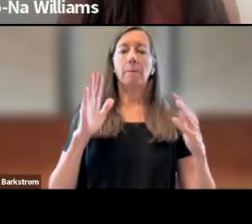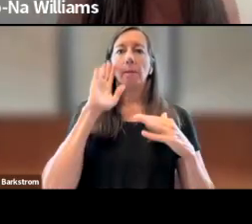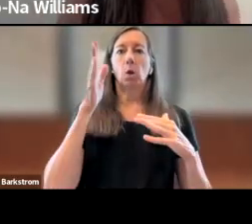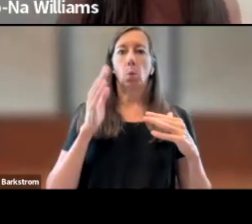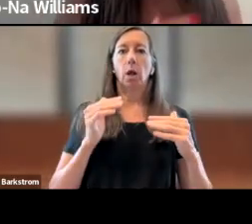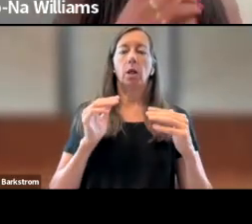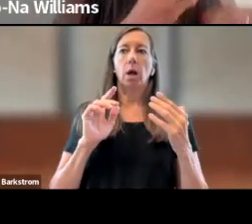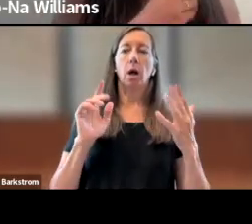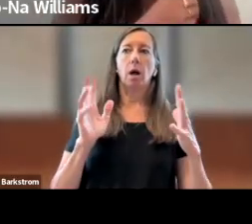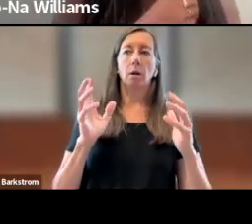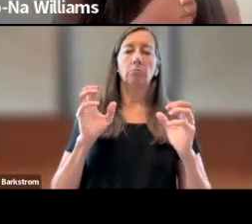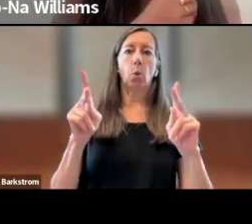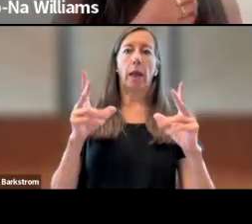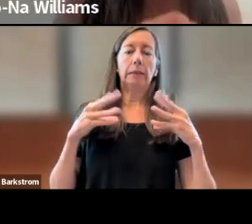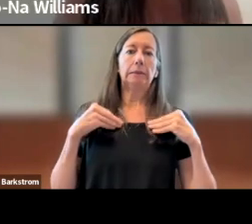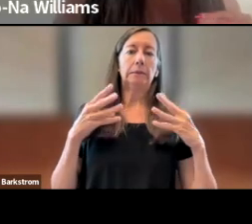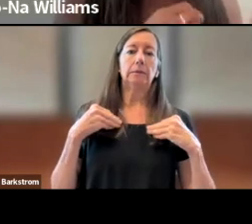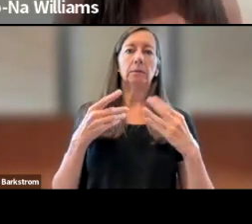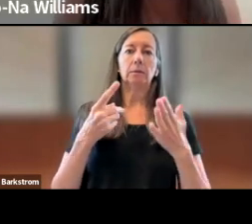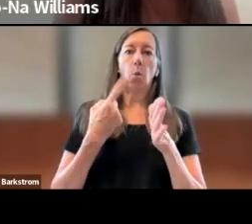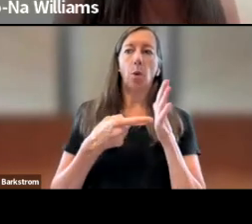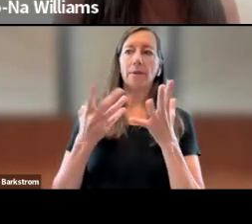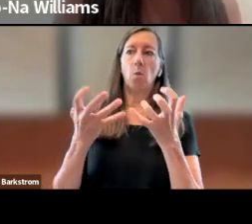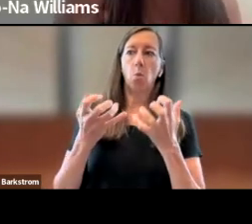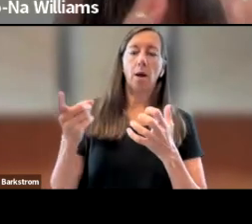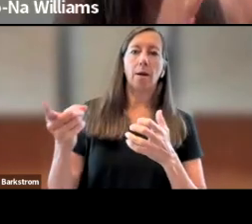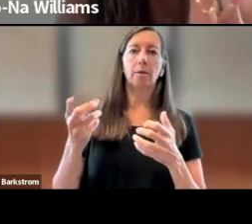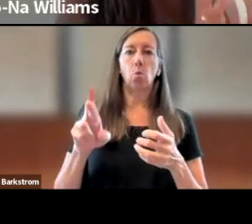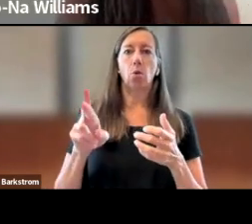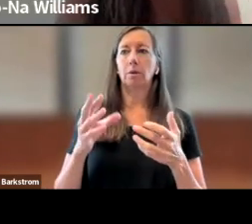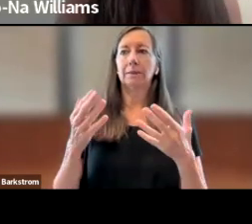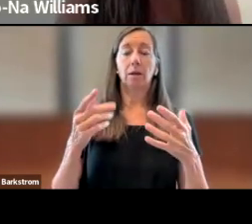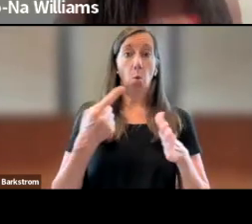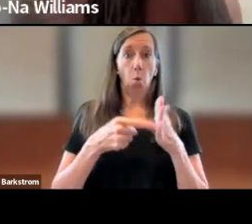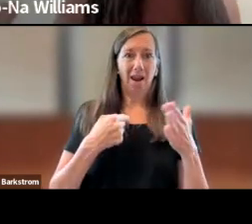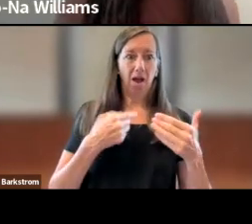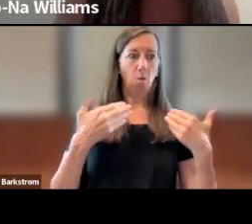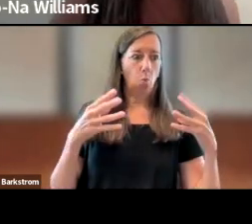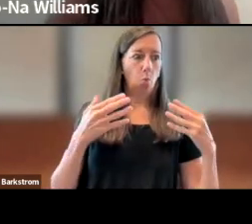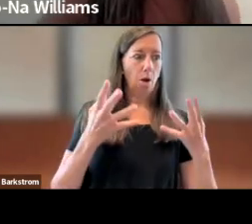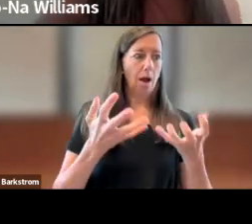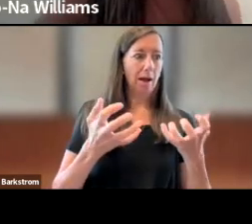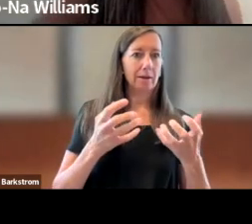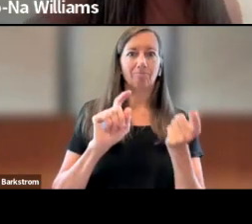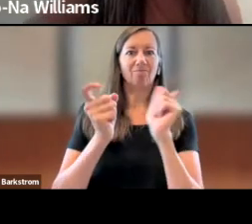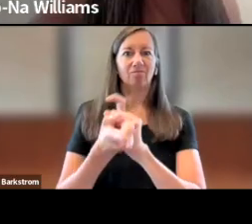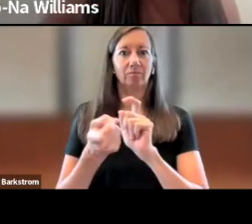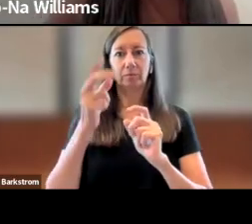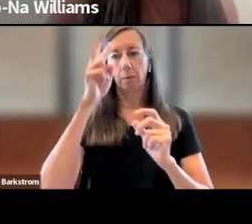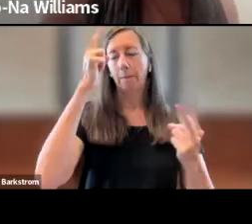you want or acquiescing to their pressure because you're not prepared. So it's very important to